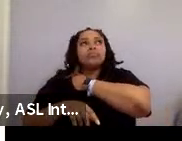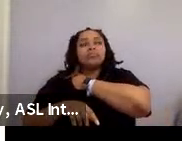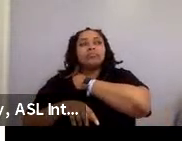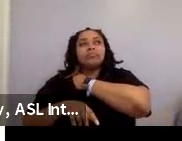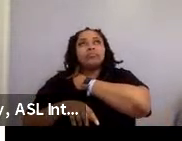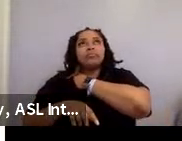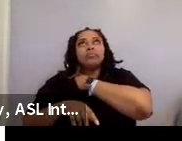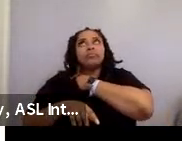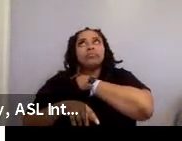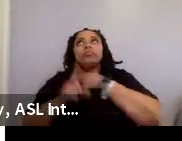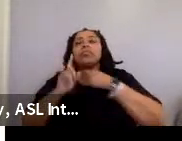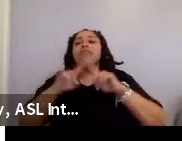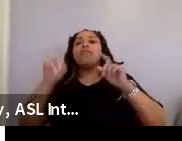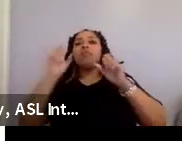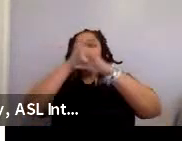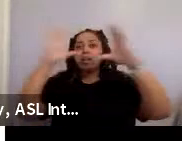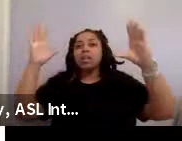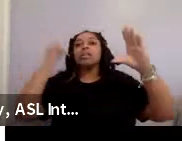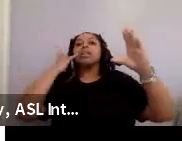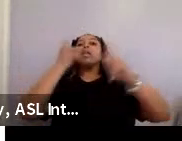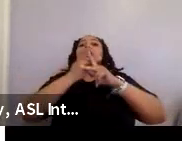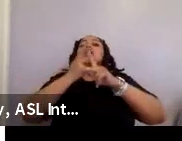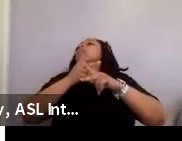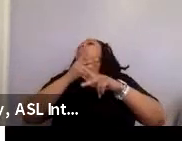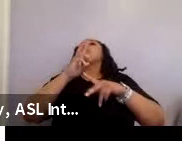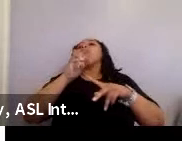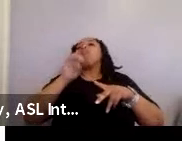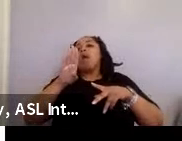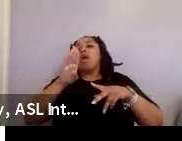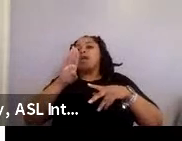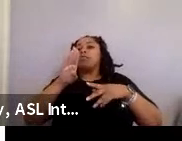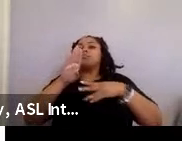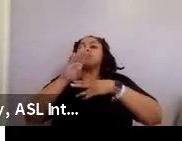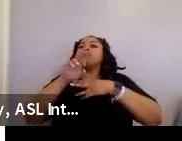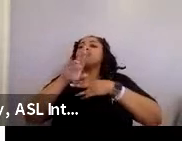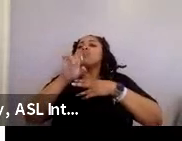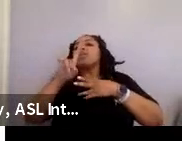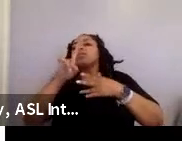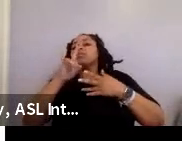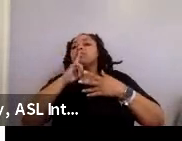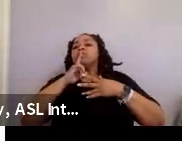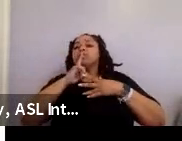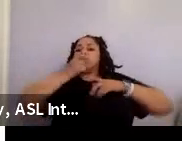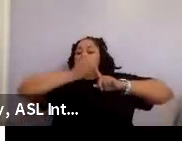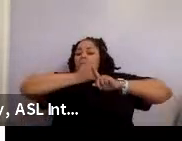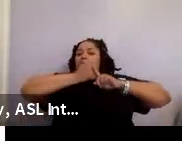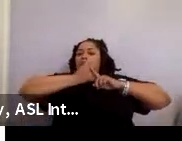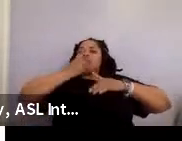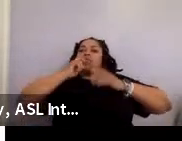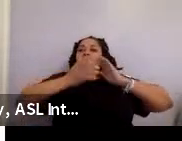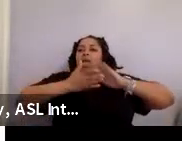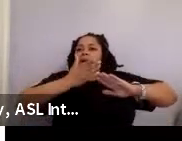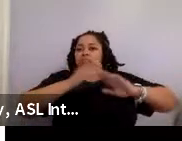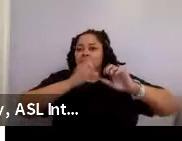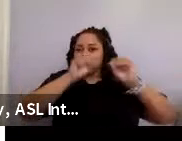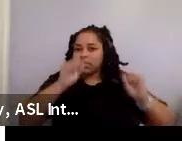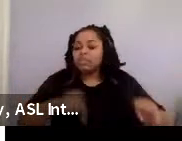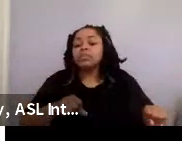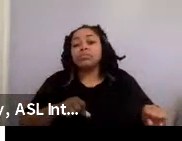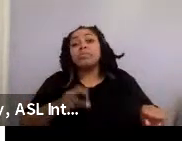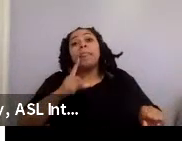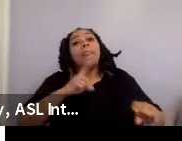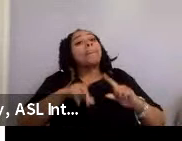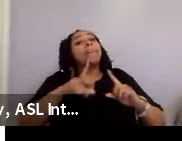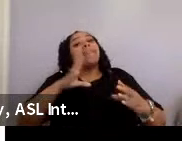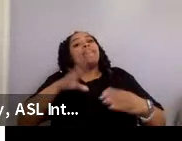idea was to keep web browsers isolated from from the operating system. So there is an exception for those